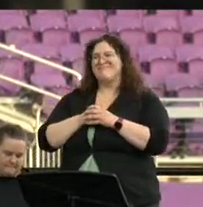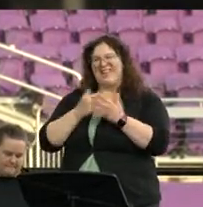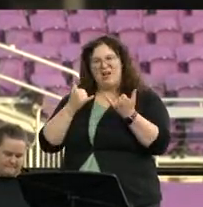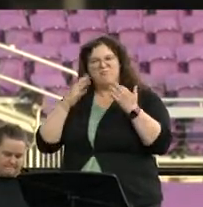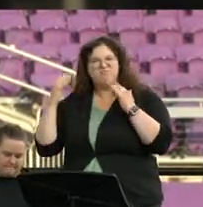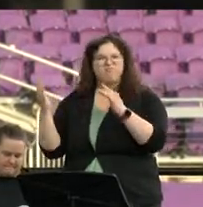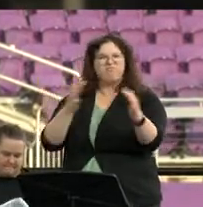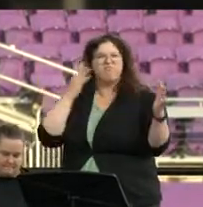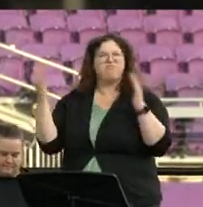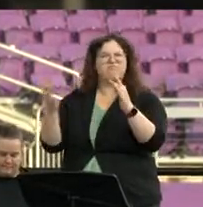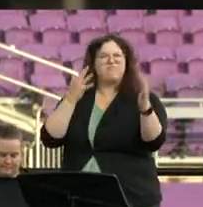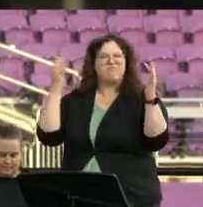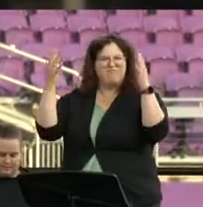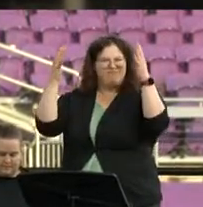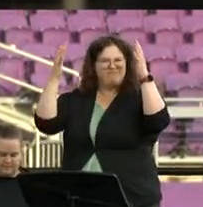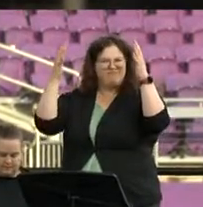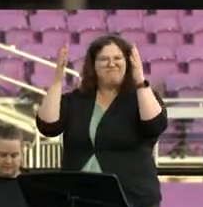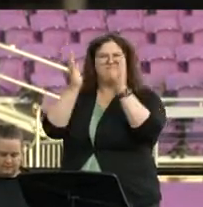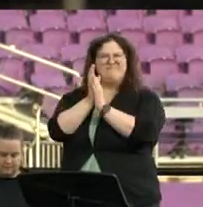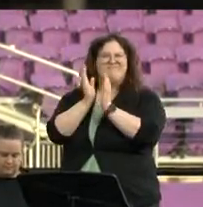huge round of applause.